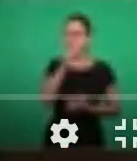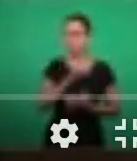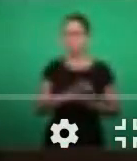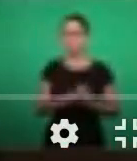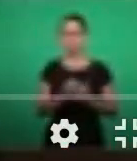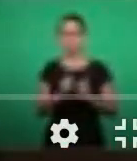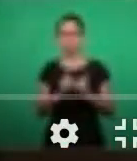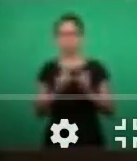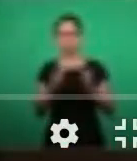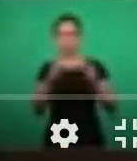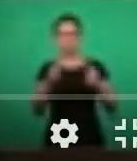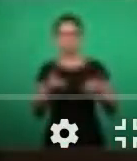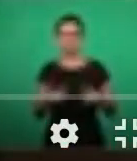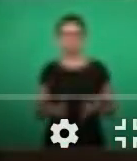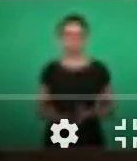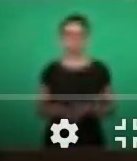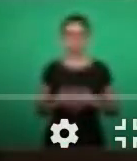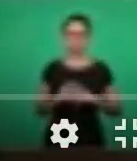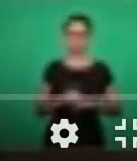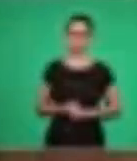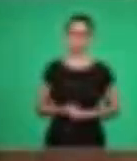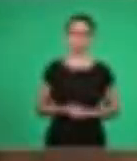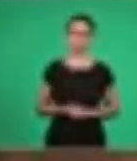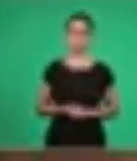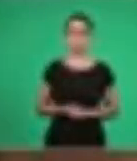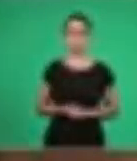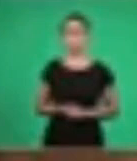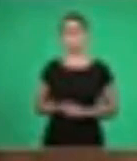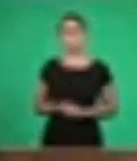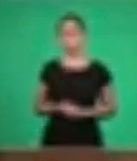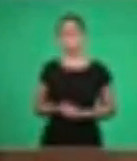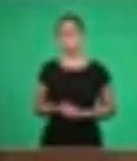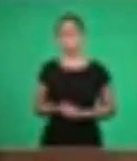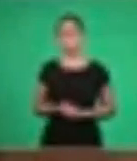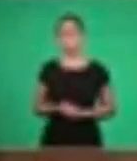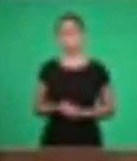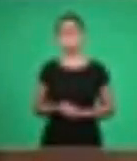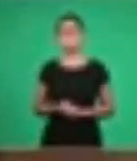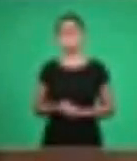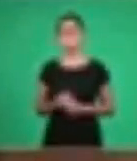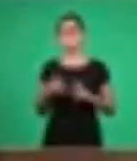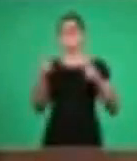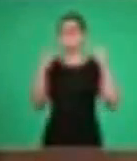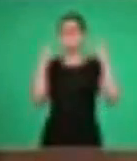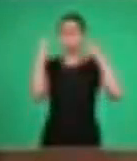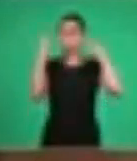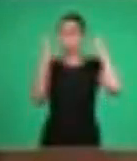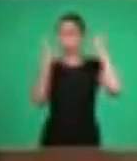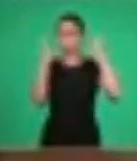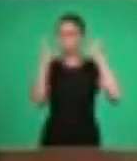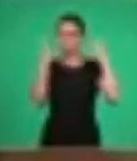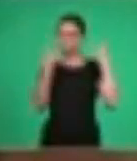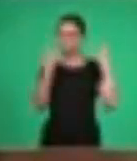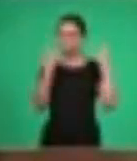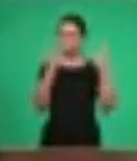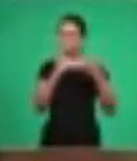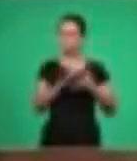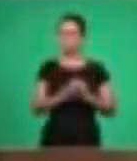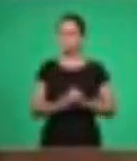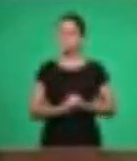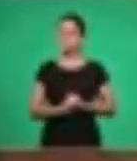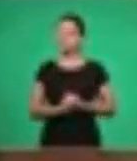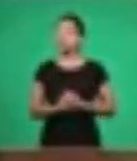And then it will be an introduction, and we will say this. What we are worried about is